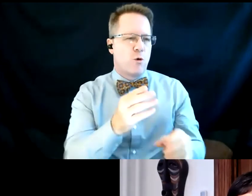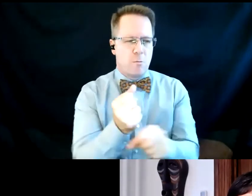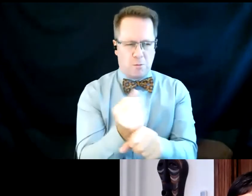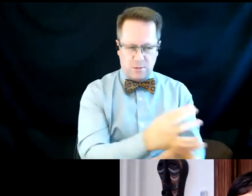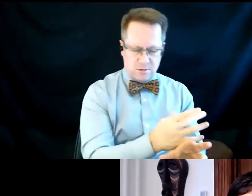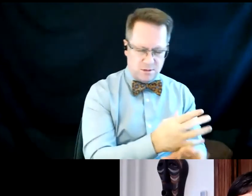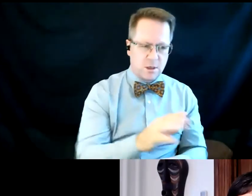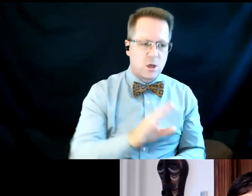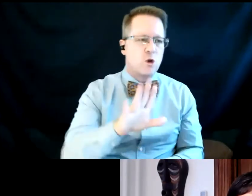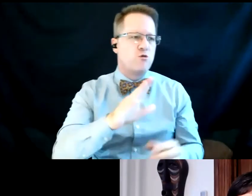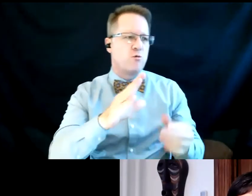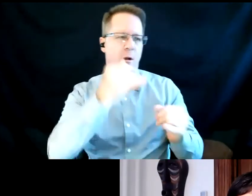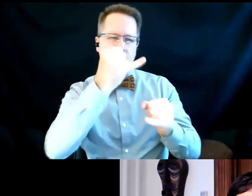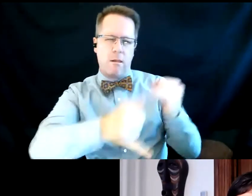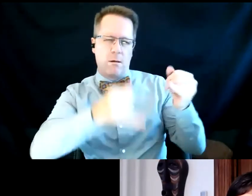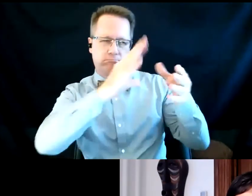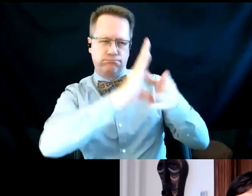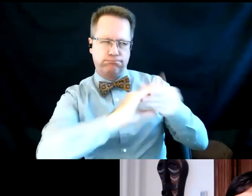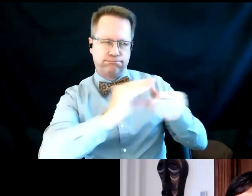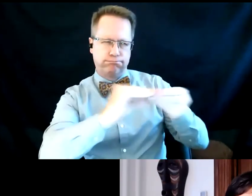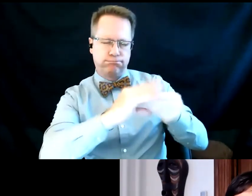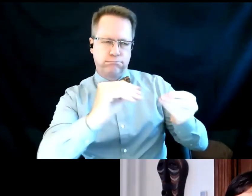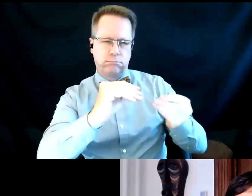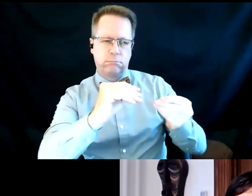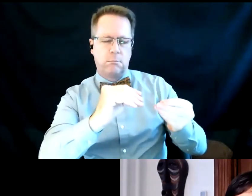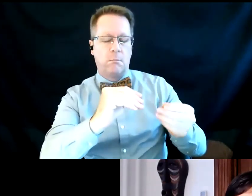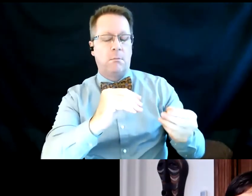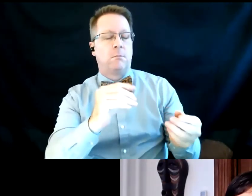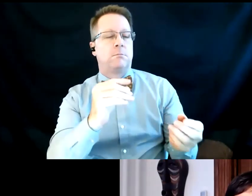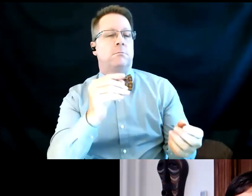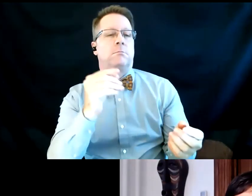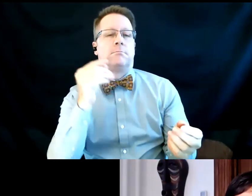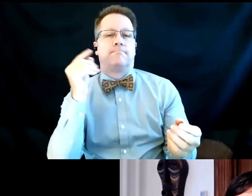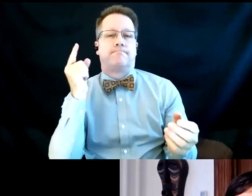home what the real life impact is on